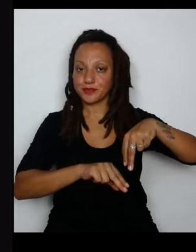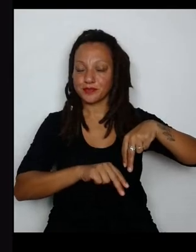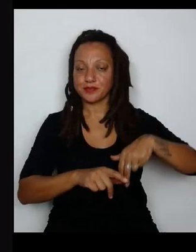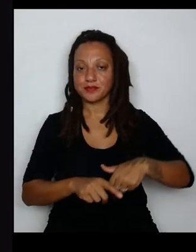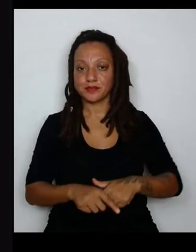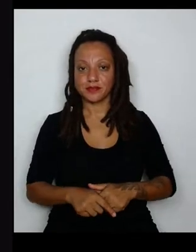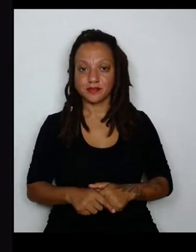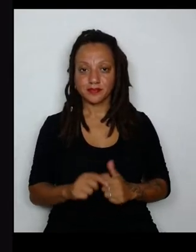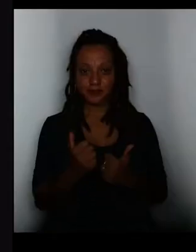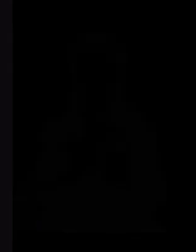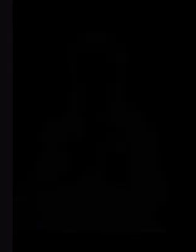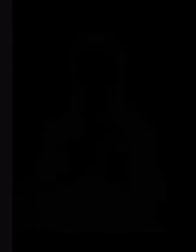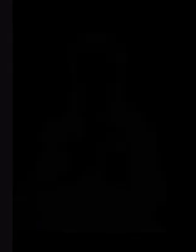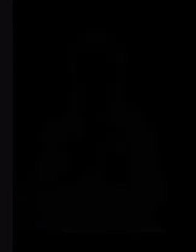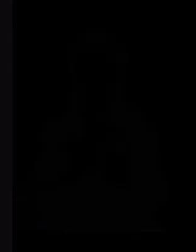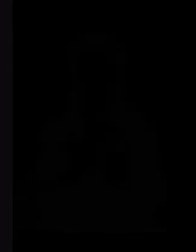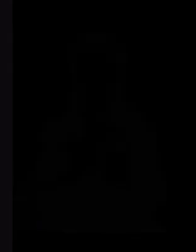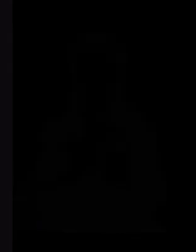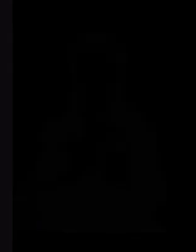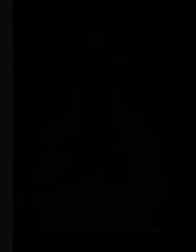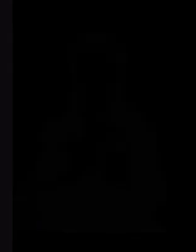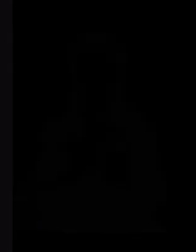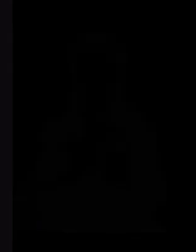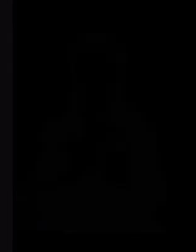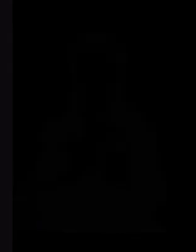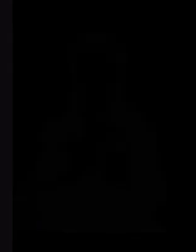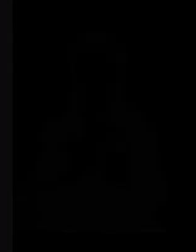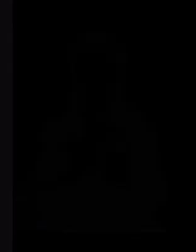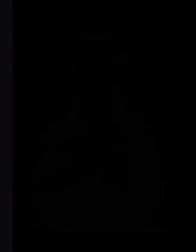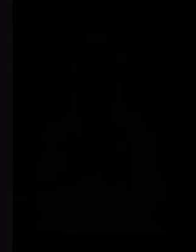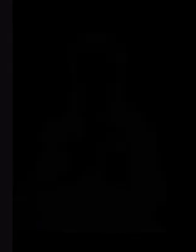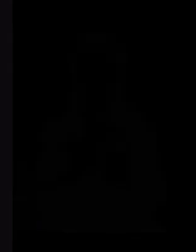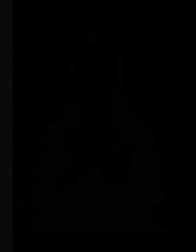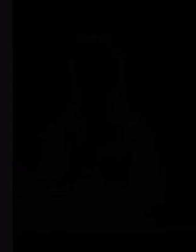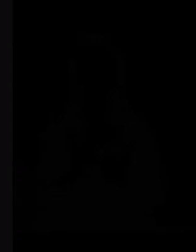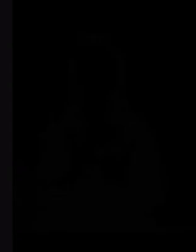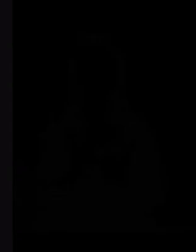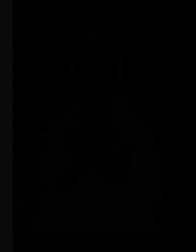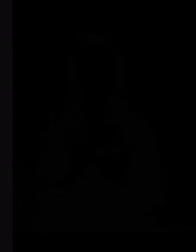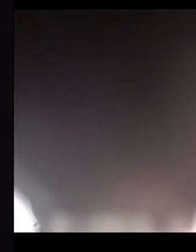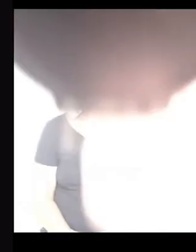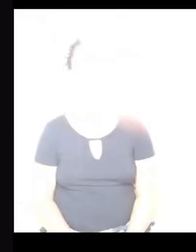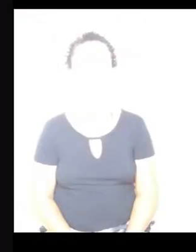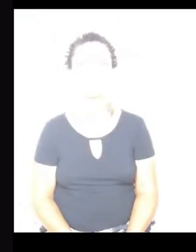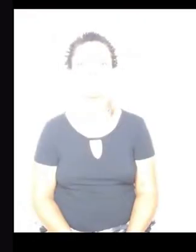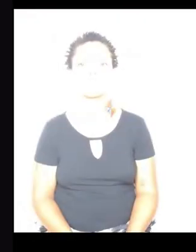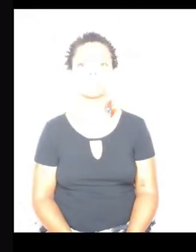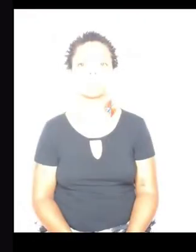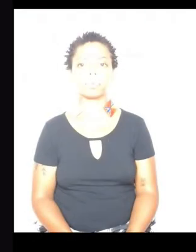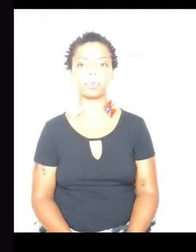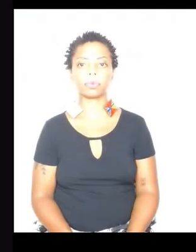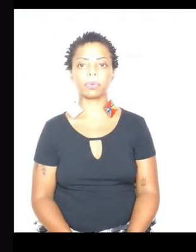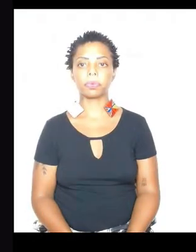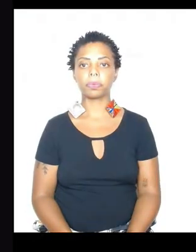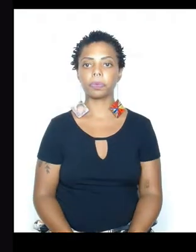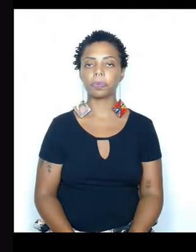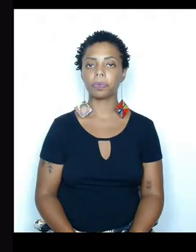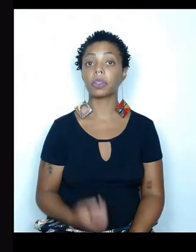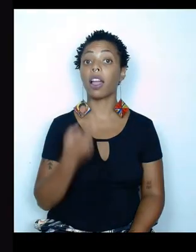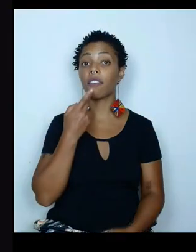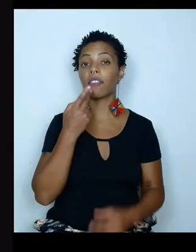hierarchy within which man is self-evidently the superior sex with